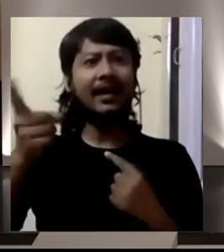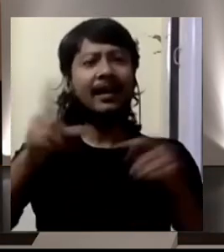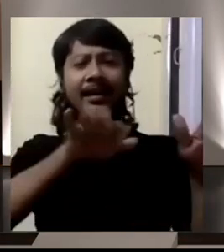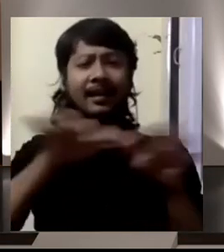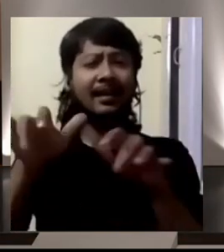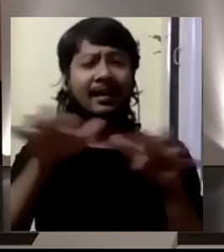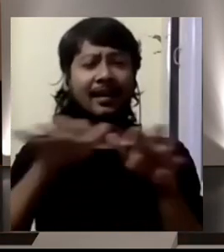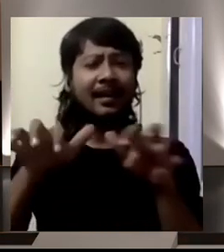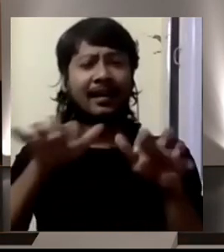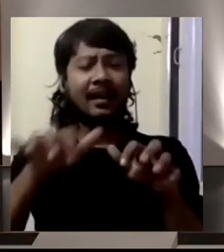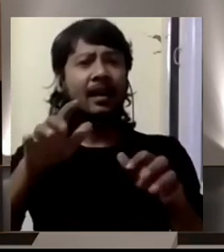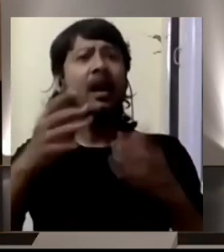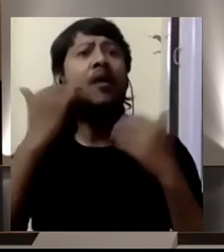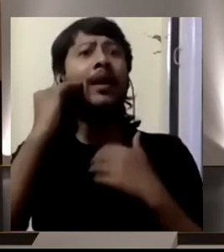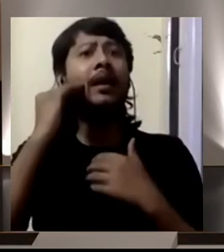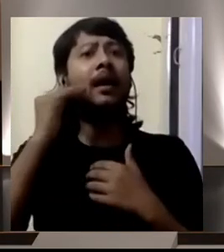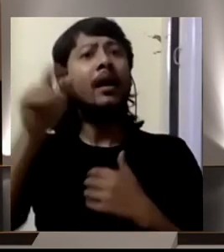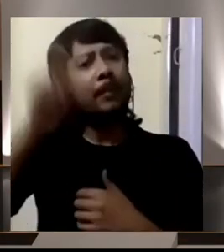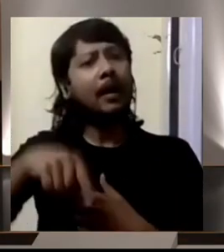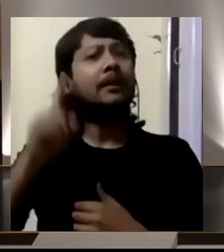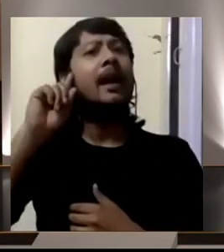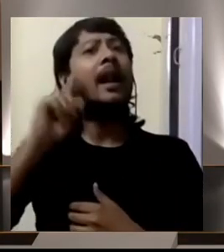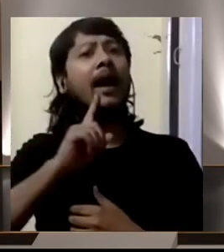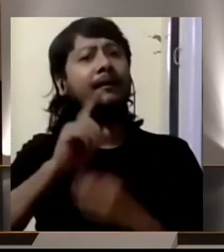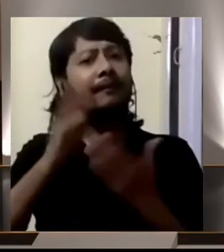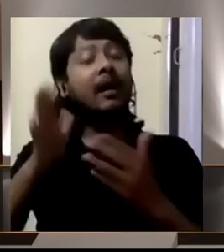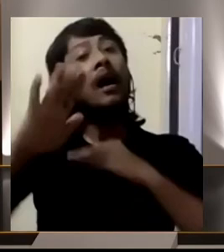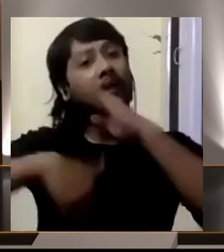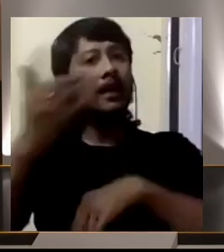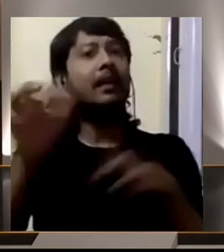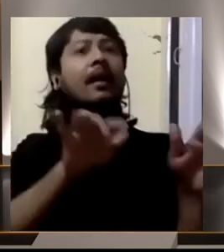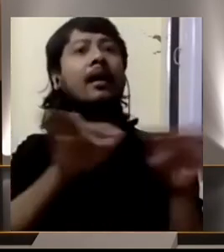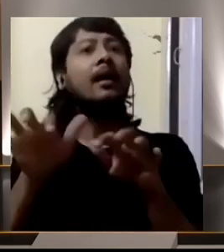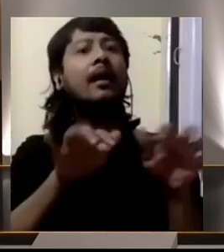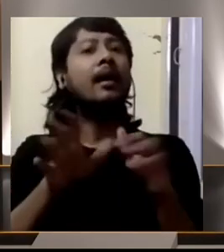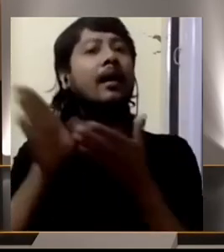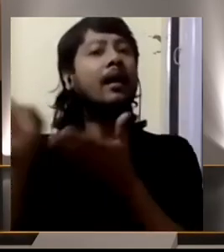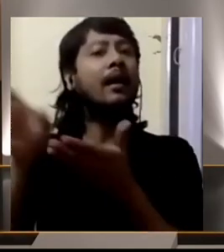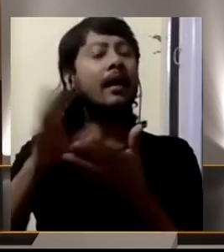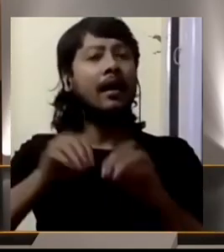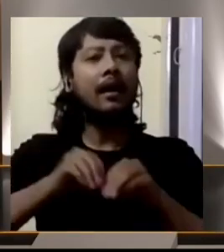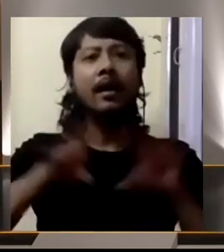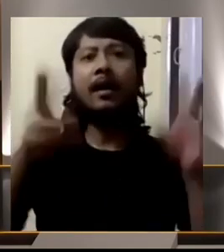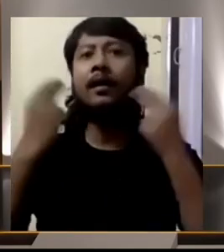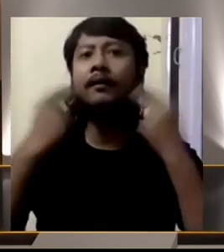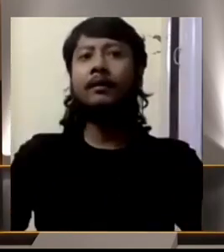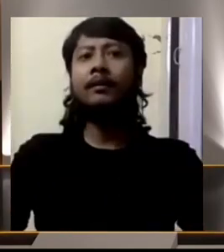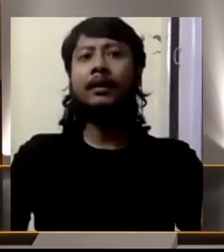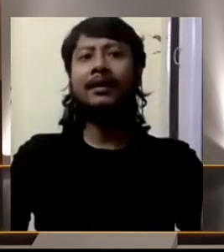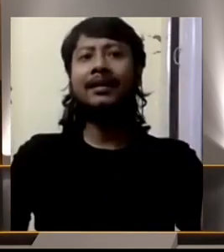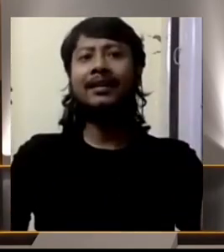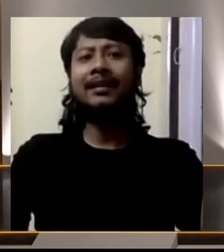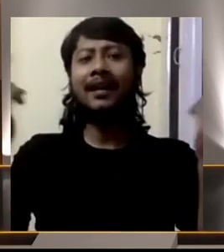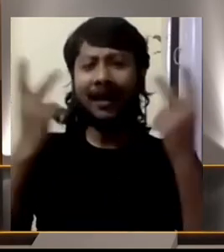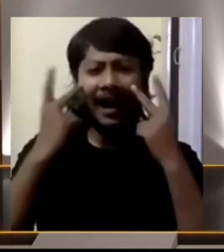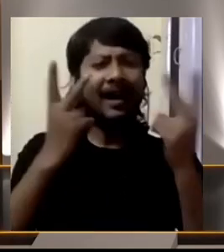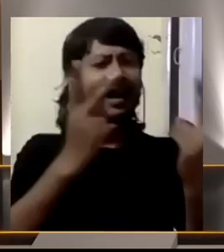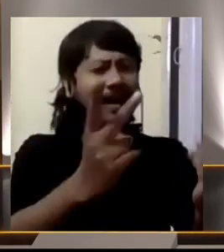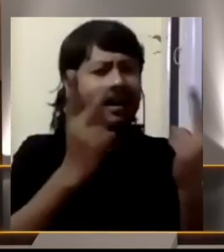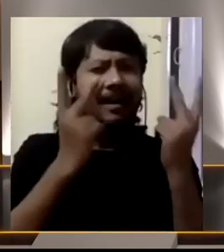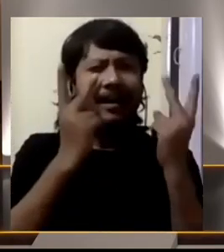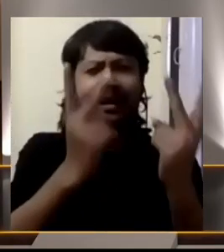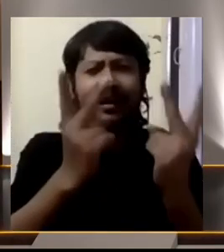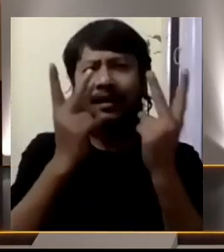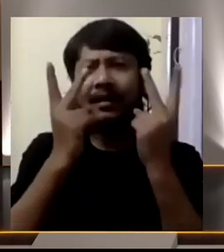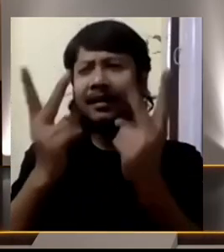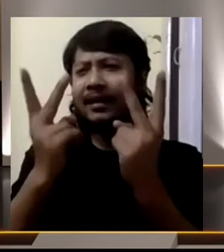And I began to think that the slowness, the observation, the connection that takes place in this